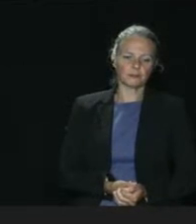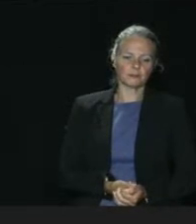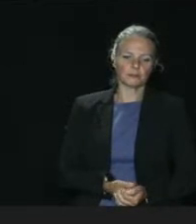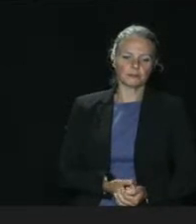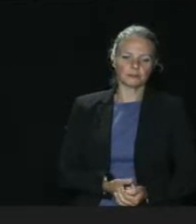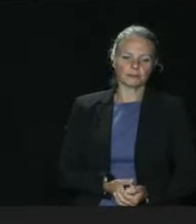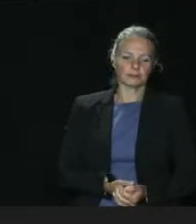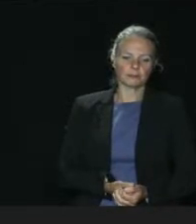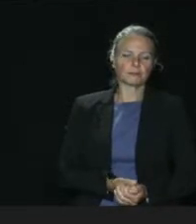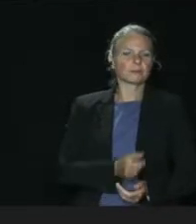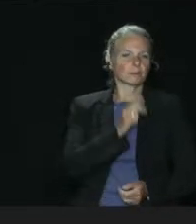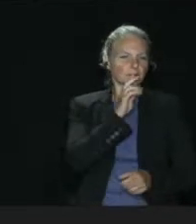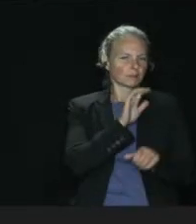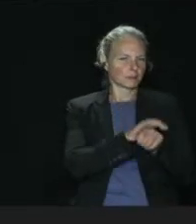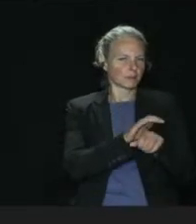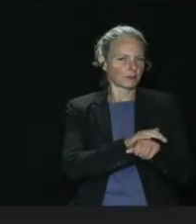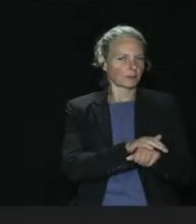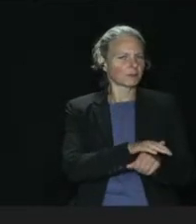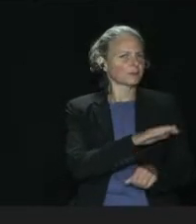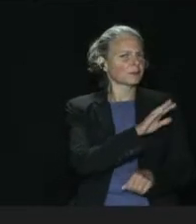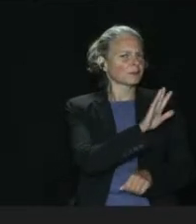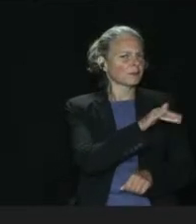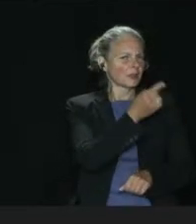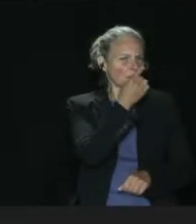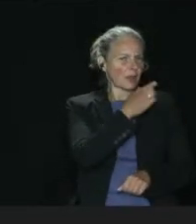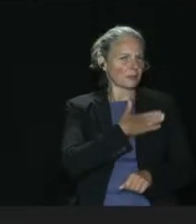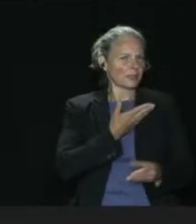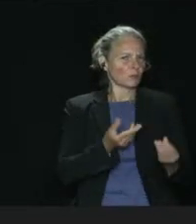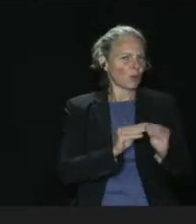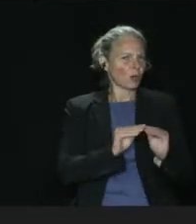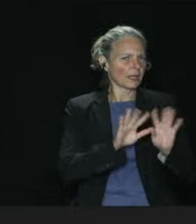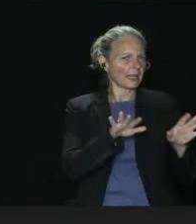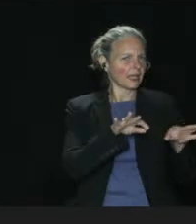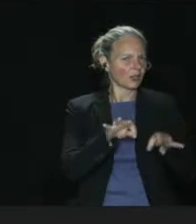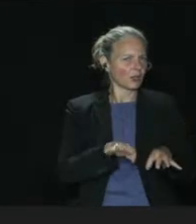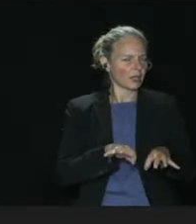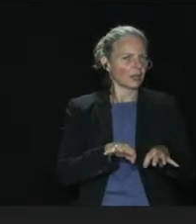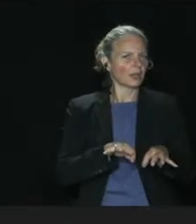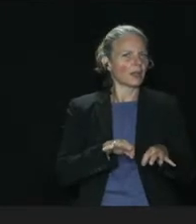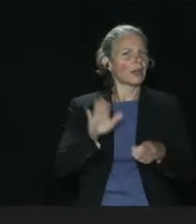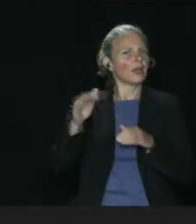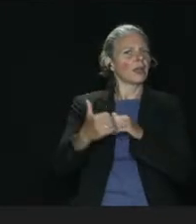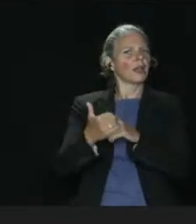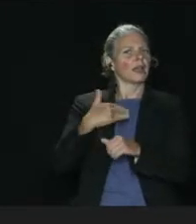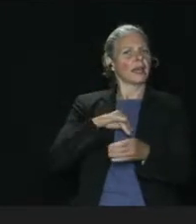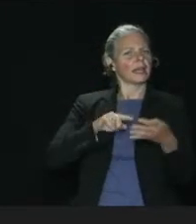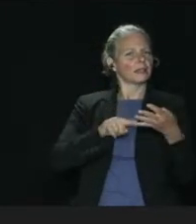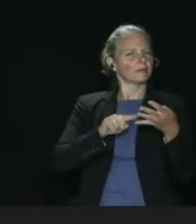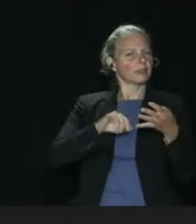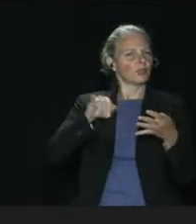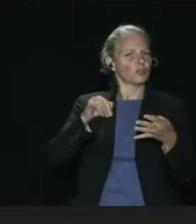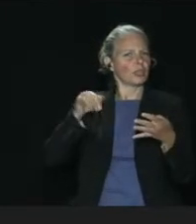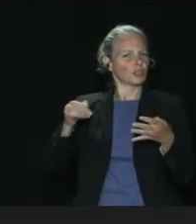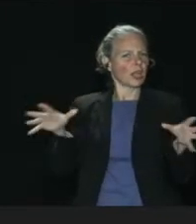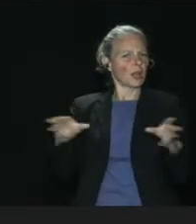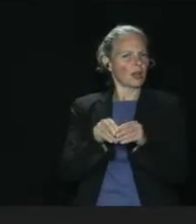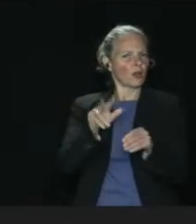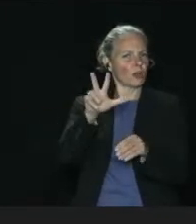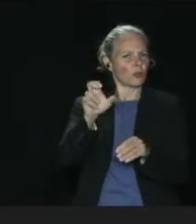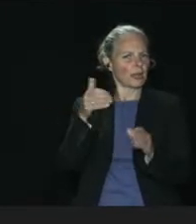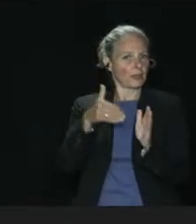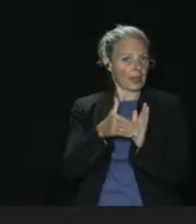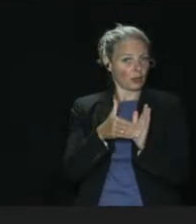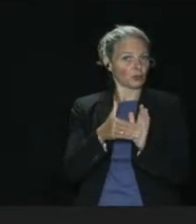Yeah, I'm wondering if you can offer any greater clarity about the 300,000 doses of the Johnson & Johnson vaccine that Canada